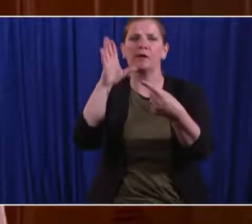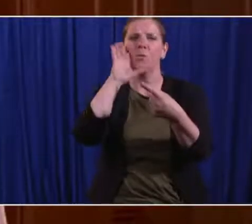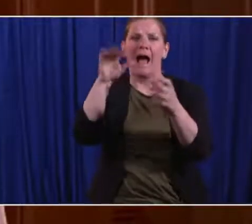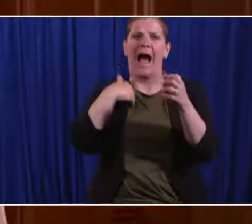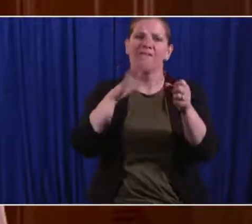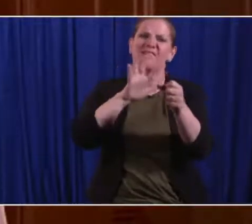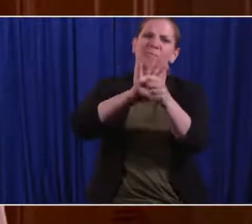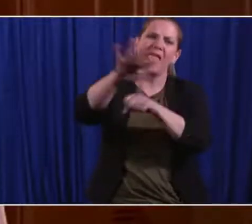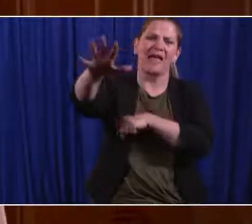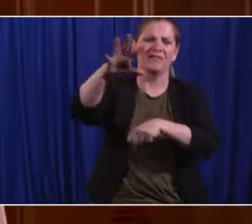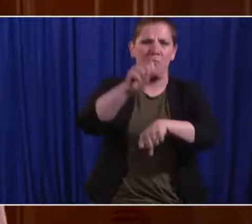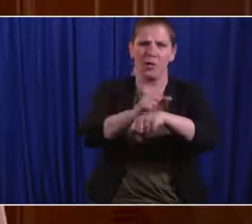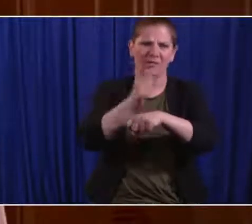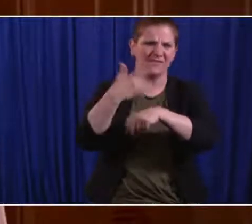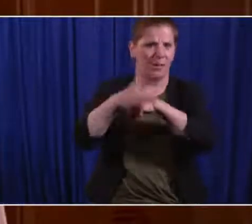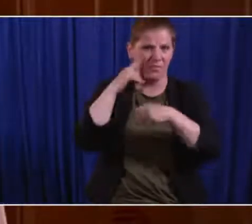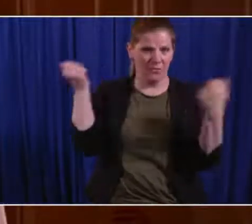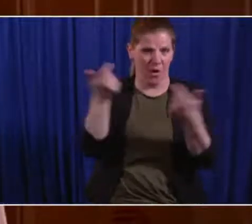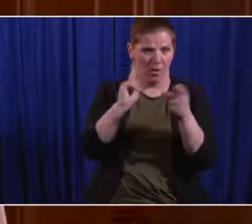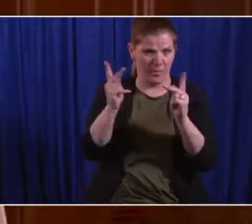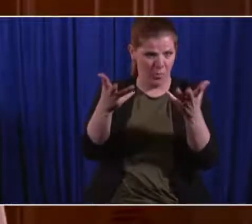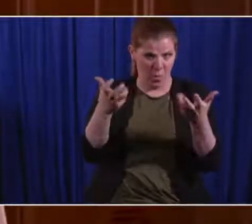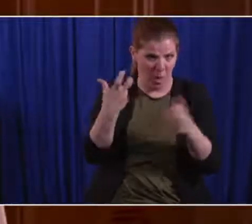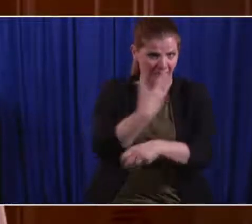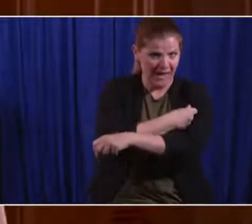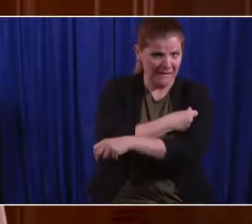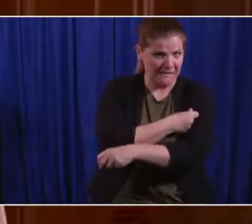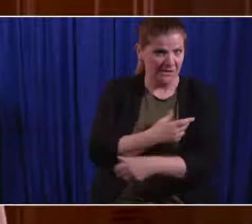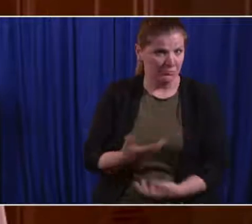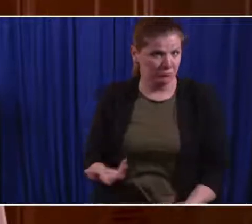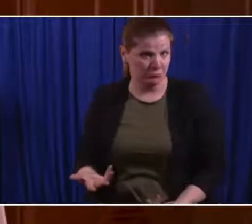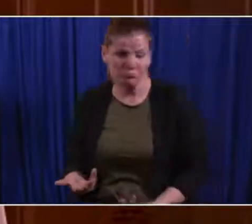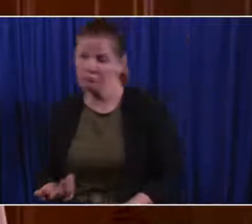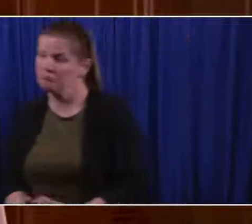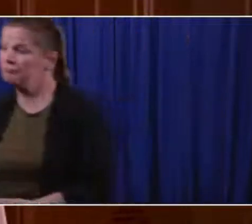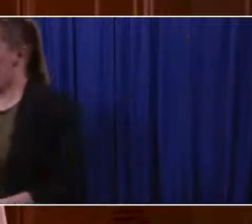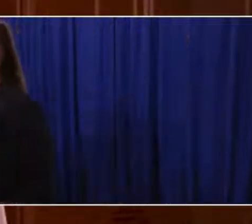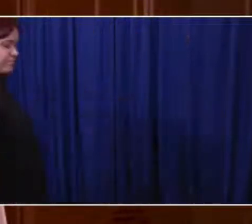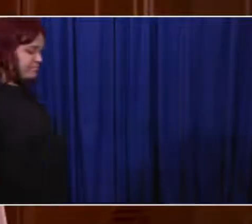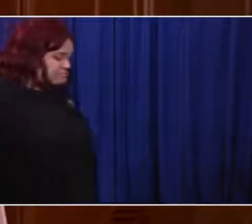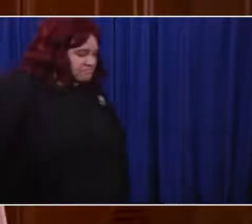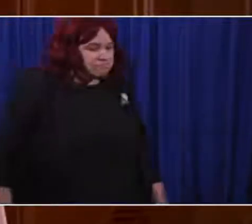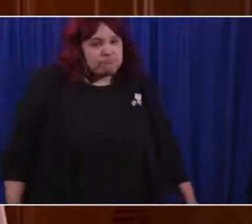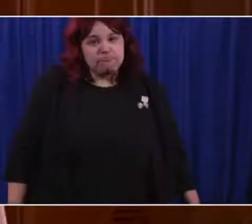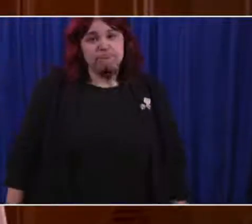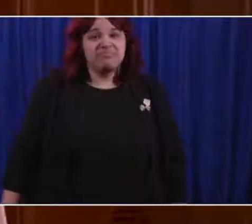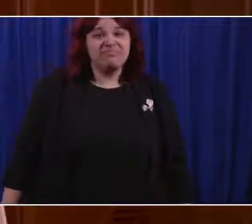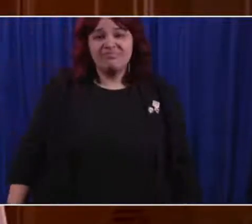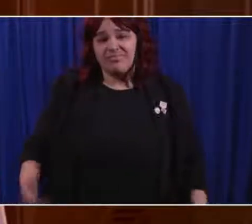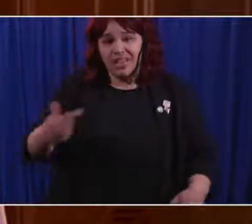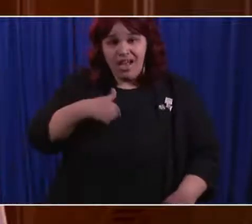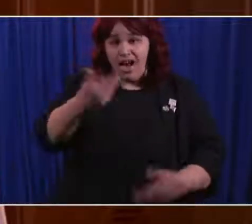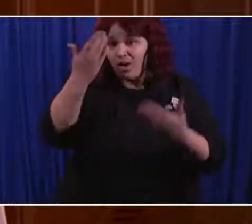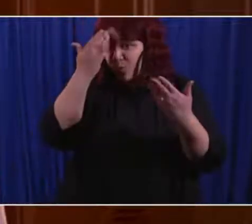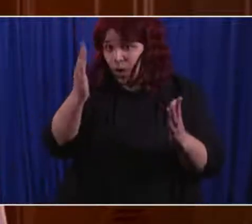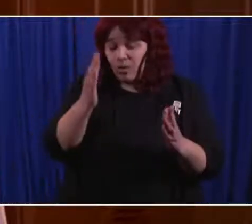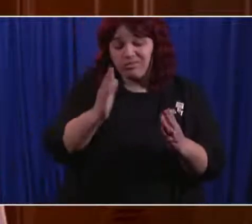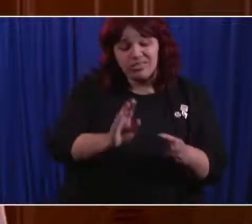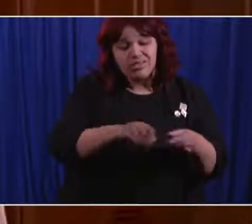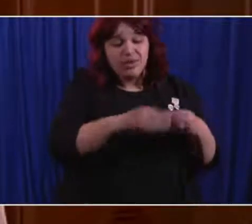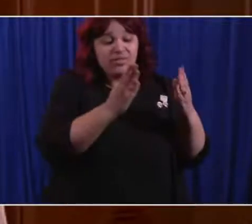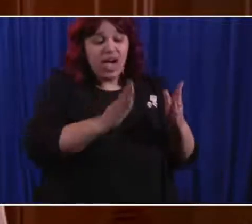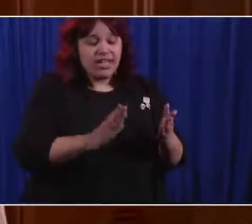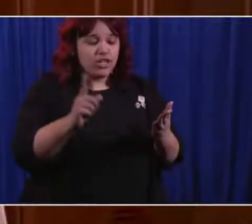Nathan, I really don't. I can only tell you, again, what the providers tell me. And again, they're the ones who are out there every day. They're seeing